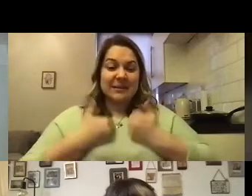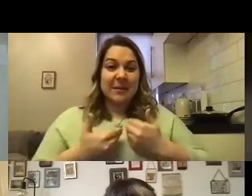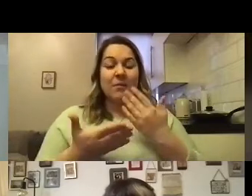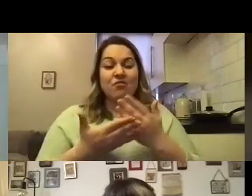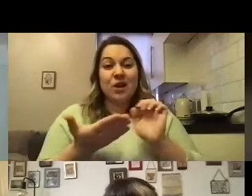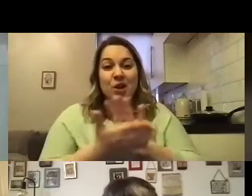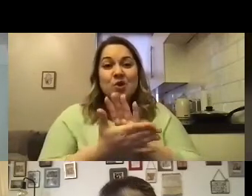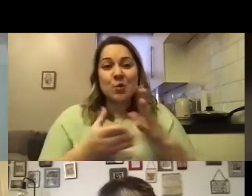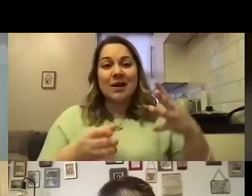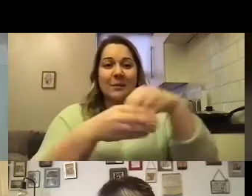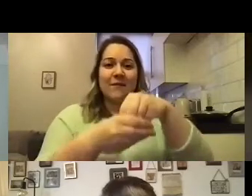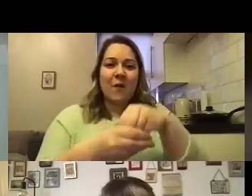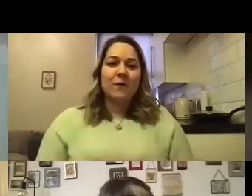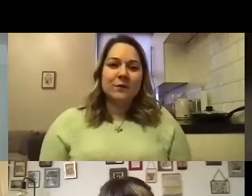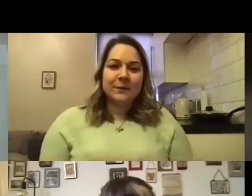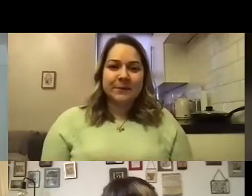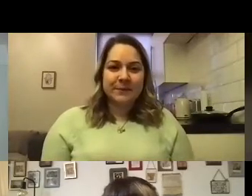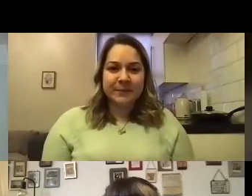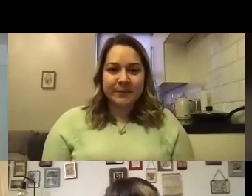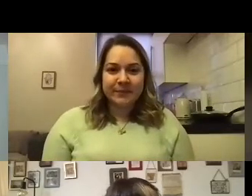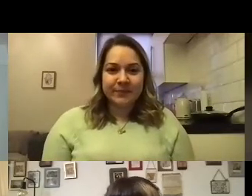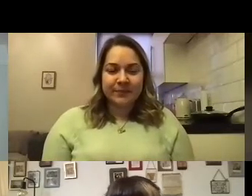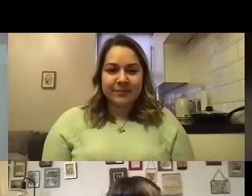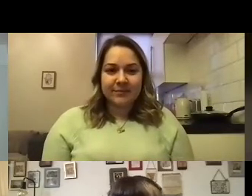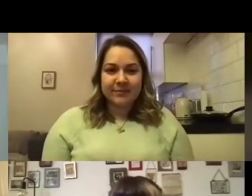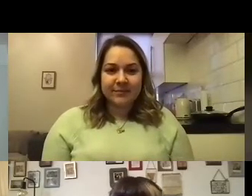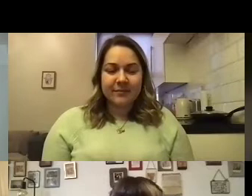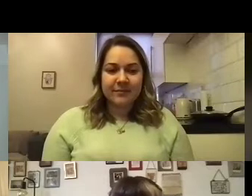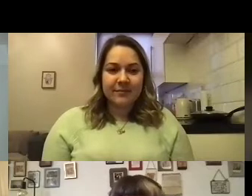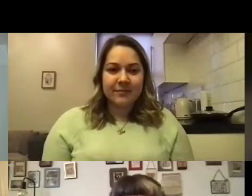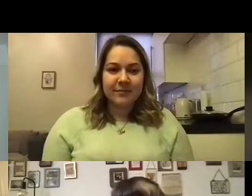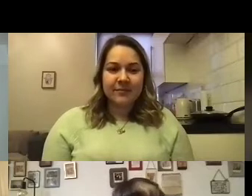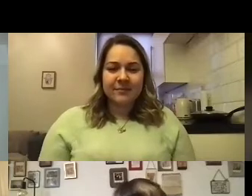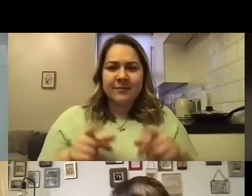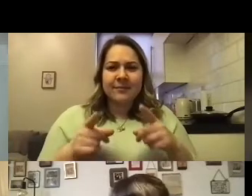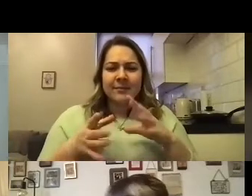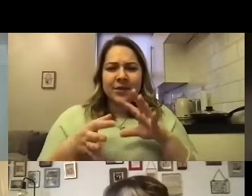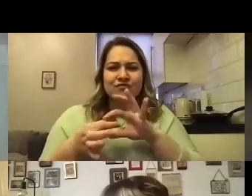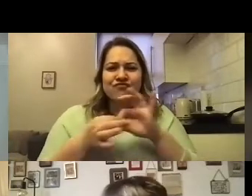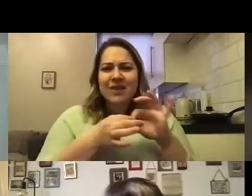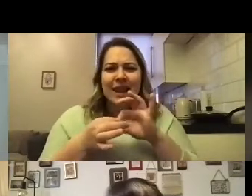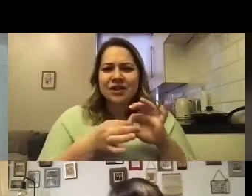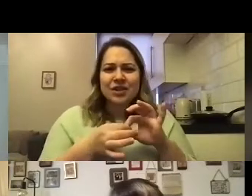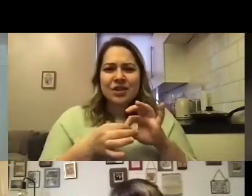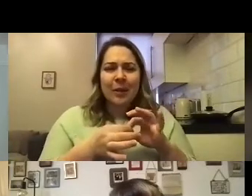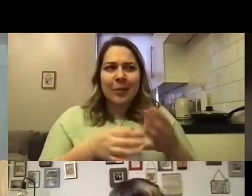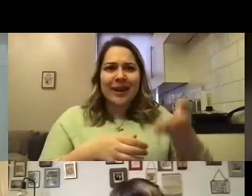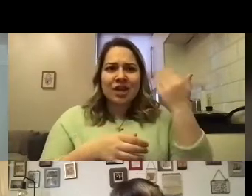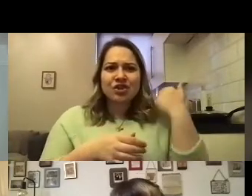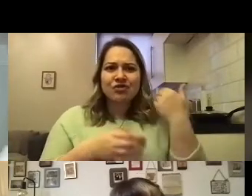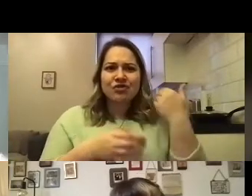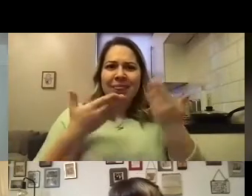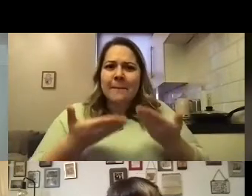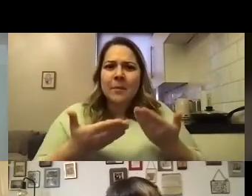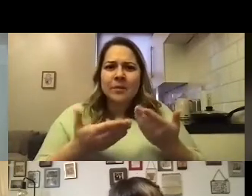part. Great. Thanks, Isis. Yeah, and that relationship between history and the present and also looking ahead to the